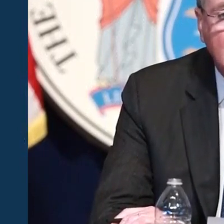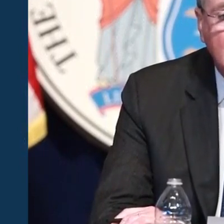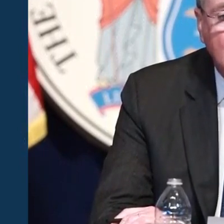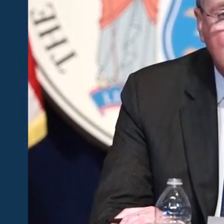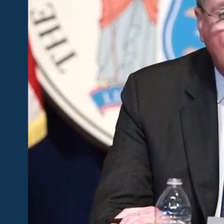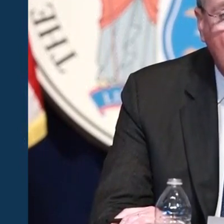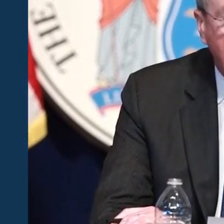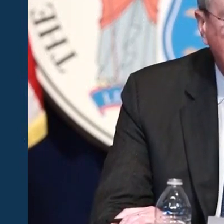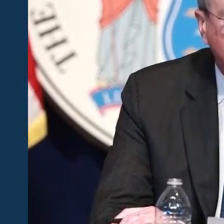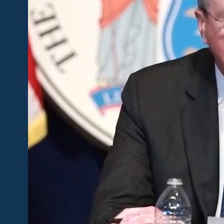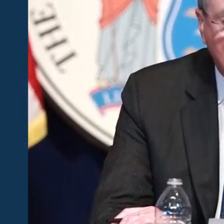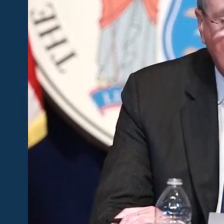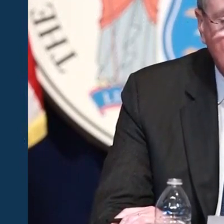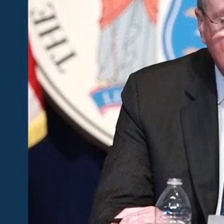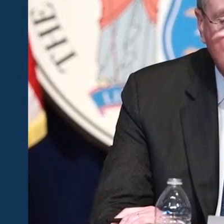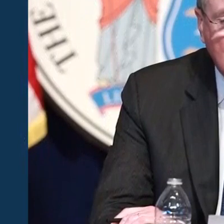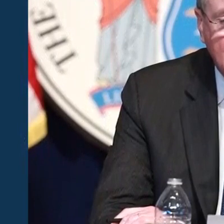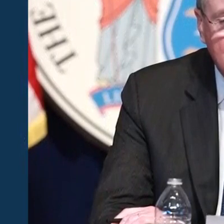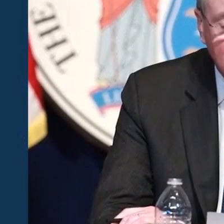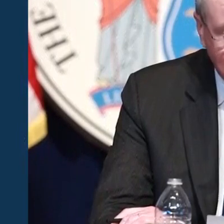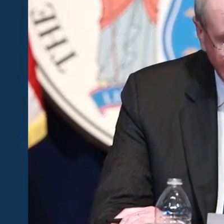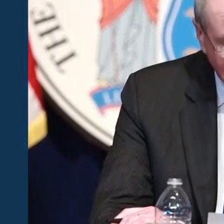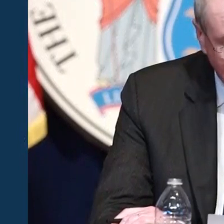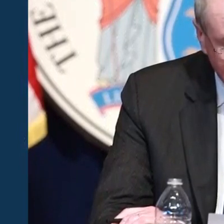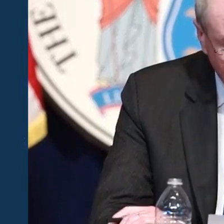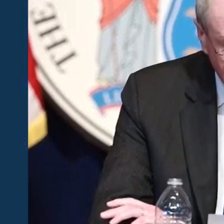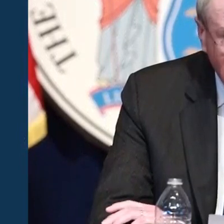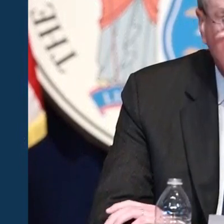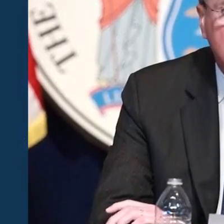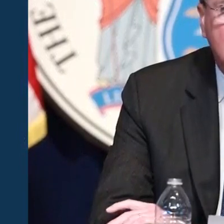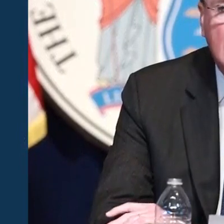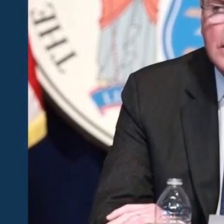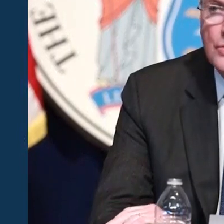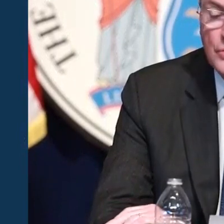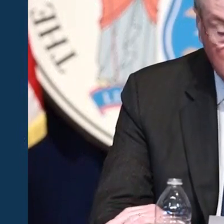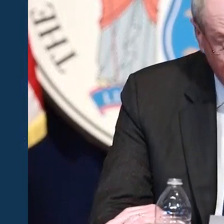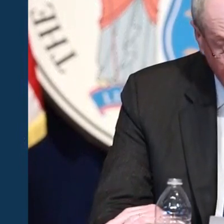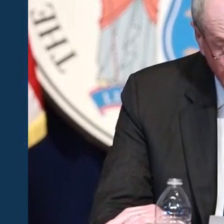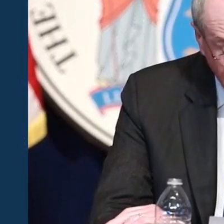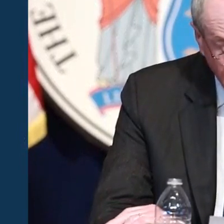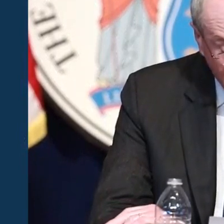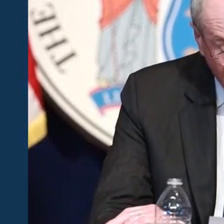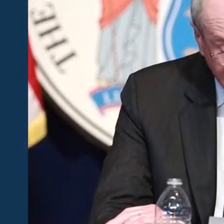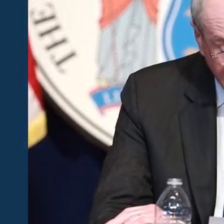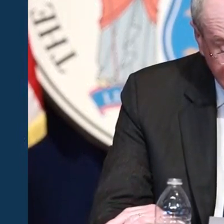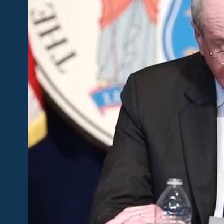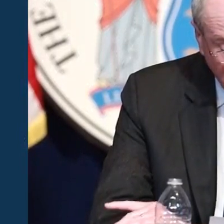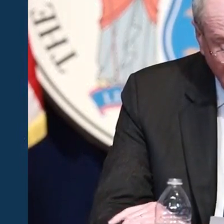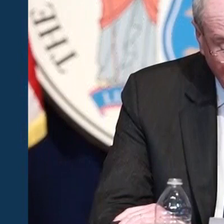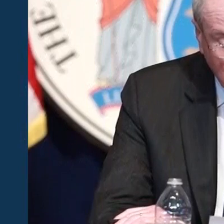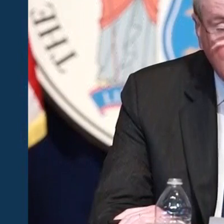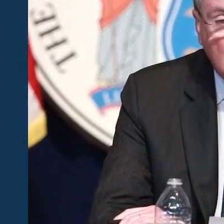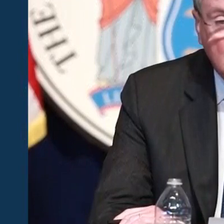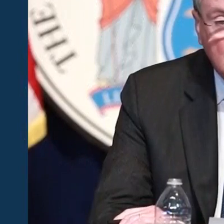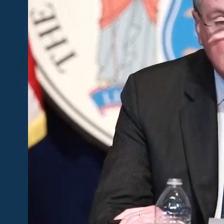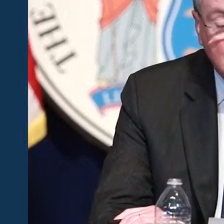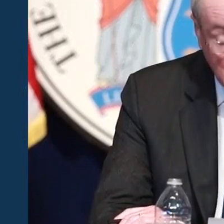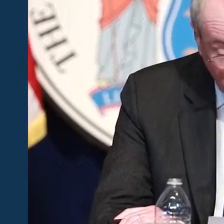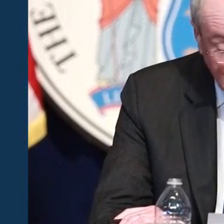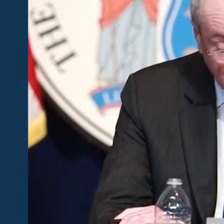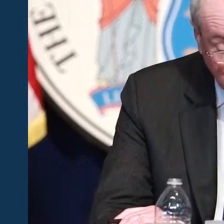public with his own positive, there's Andre the Giant in the middle, with his own positive diagnosis of COVID-19, who lost his